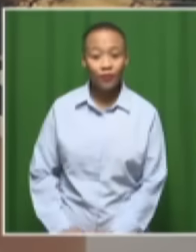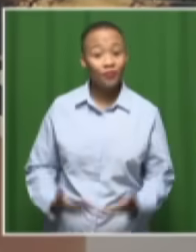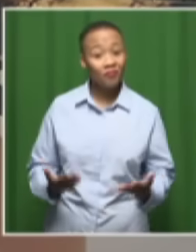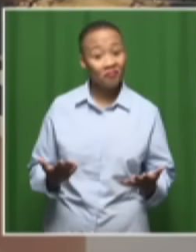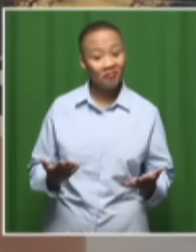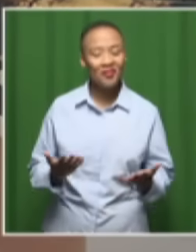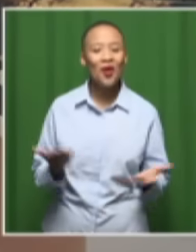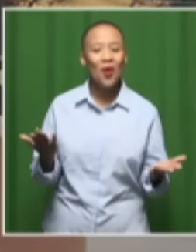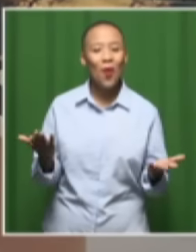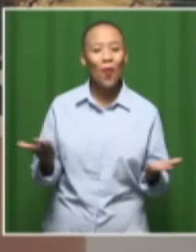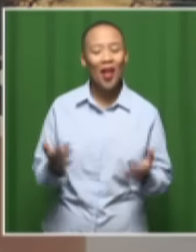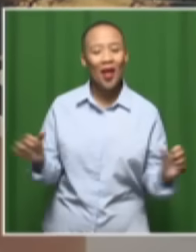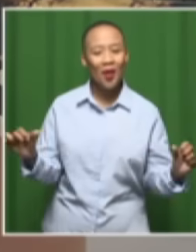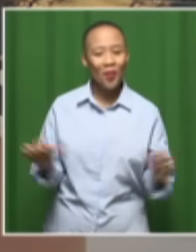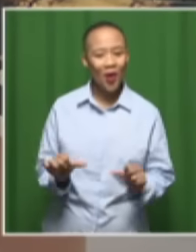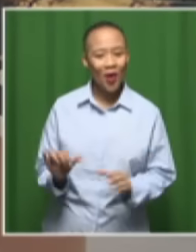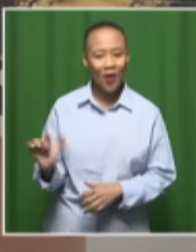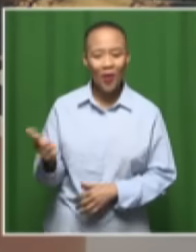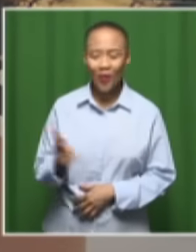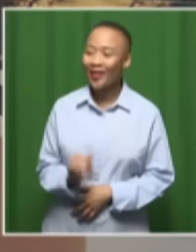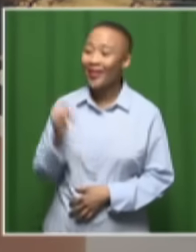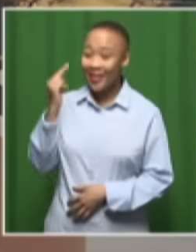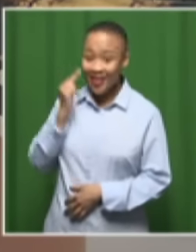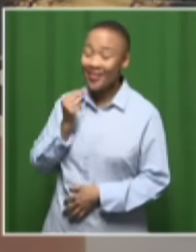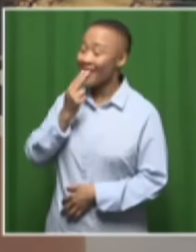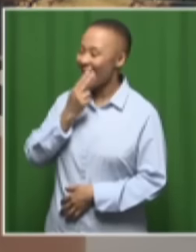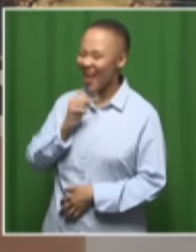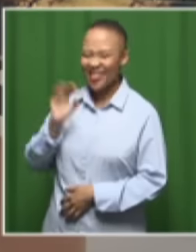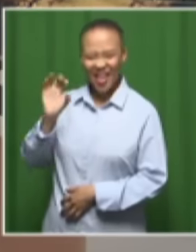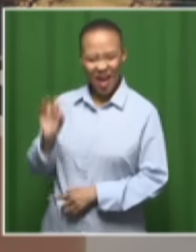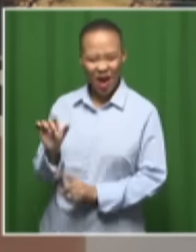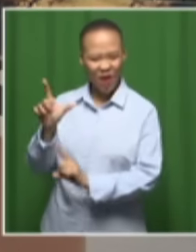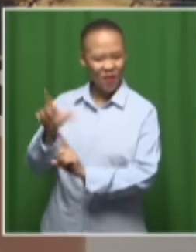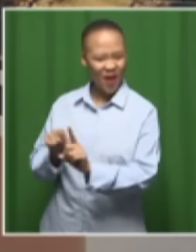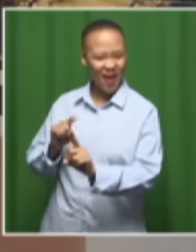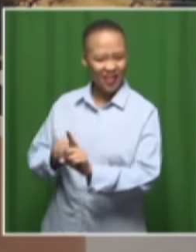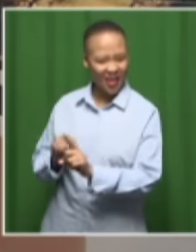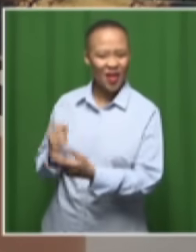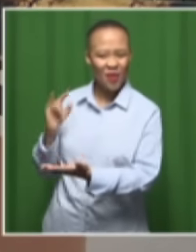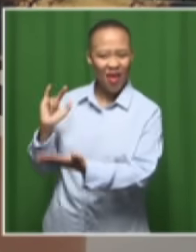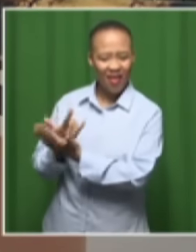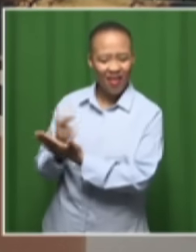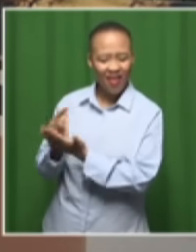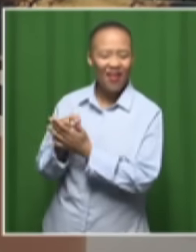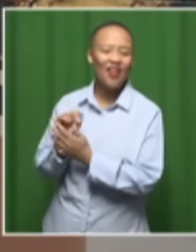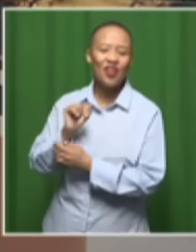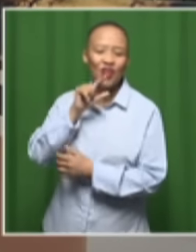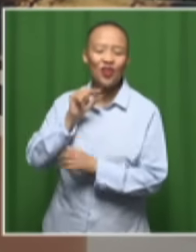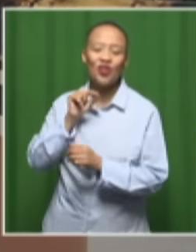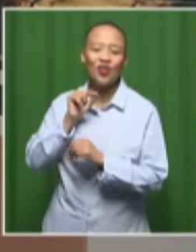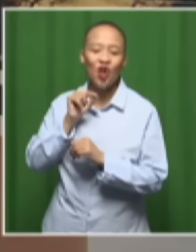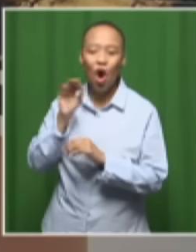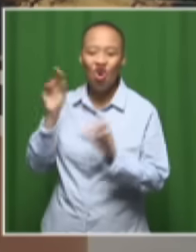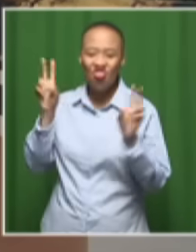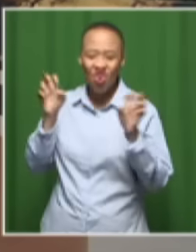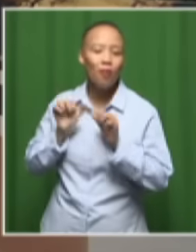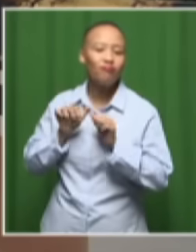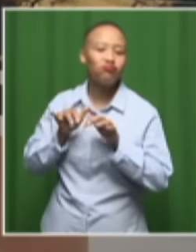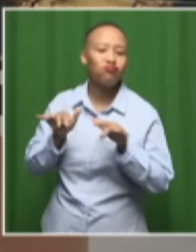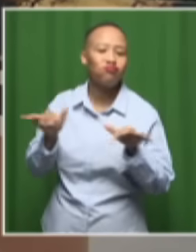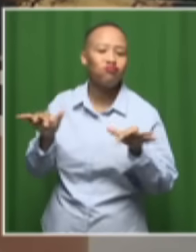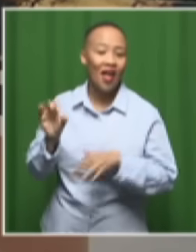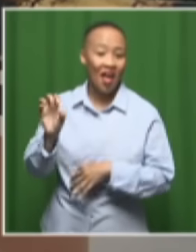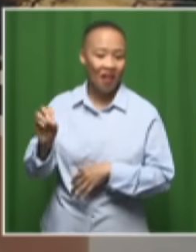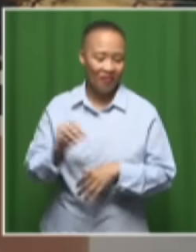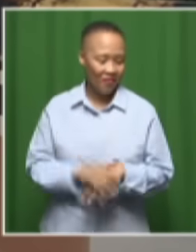Right, welcome back, everybody. So it's so nice to have somebody to talk to trending topics about. There's nothing worse when you talk to yourself. Because I mean, trends, you know, and then you